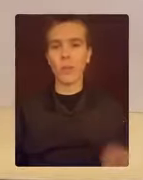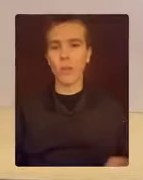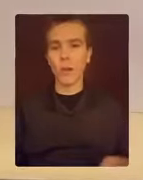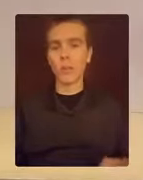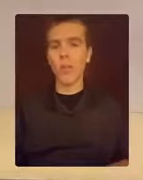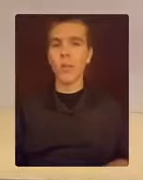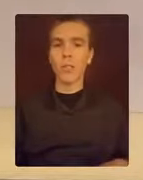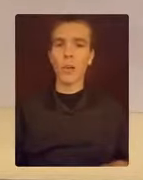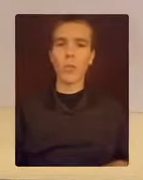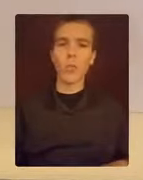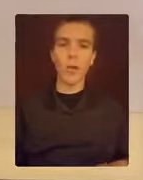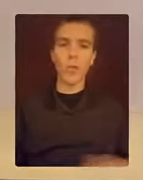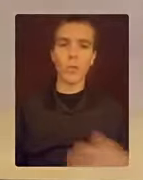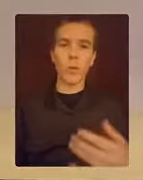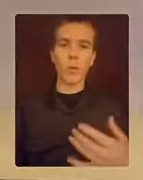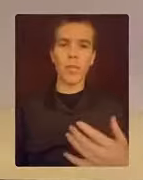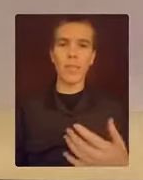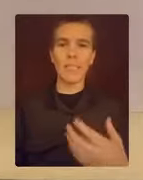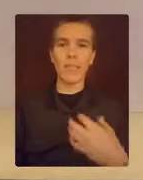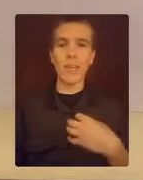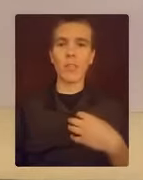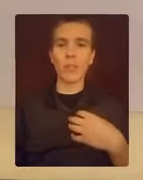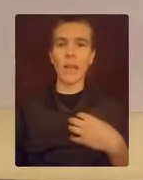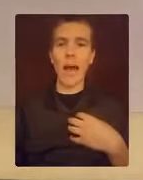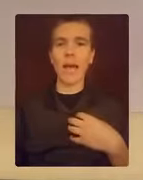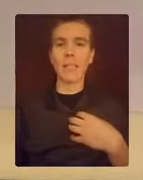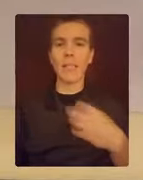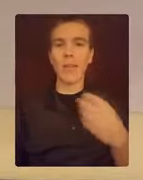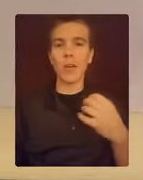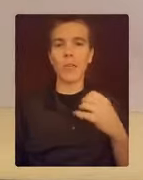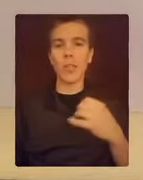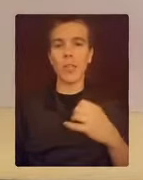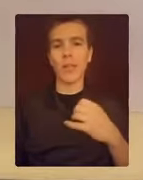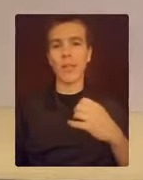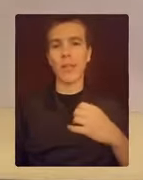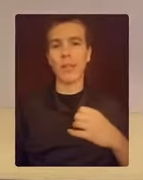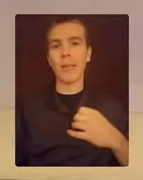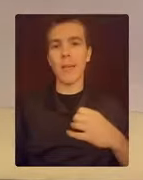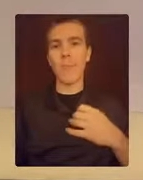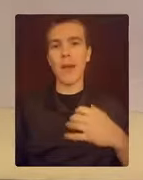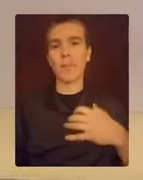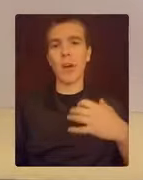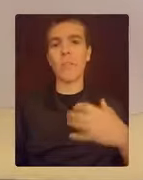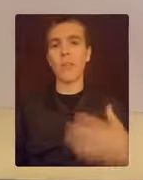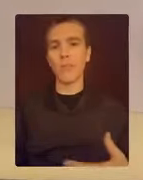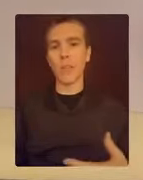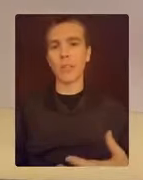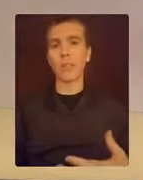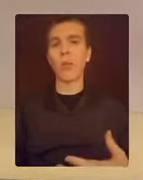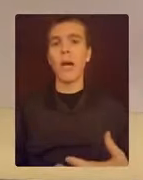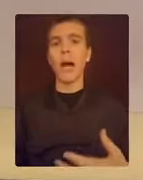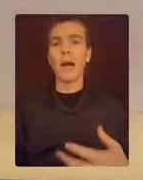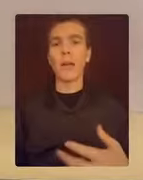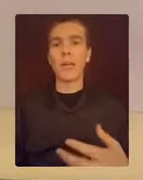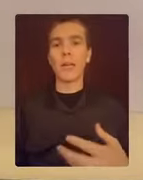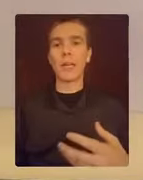be dispersed. So when this vessel dies, the energy that makes up this